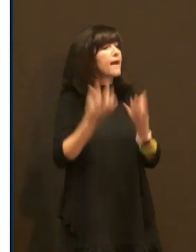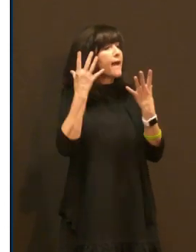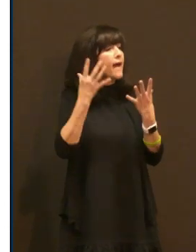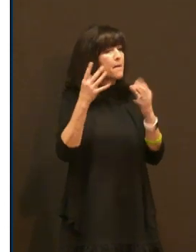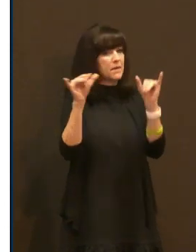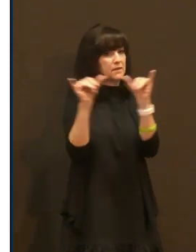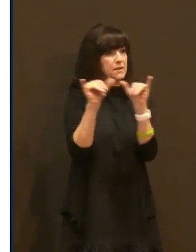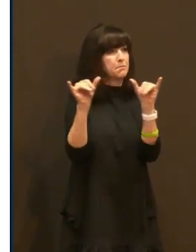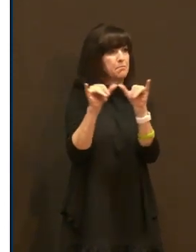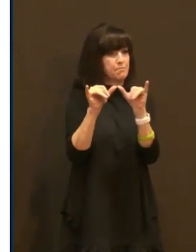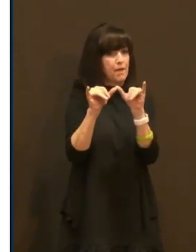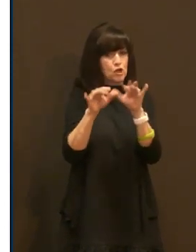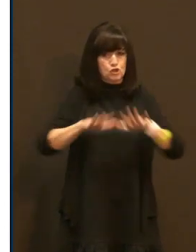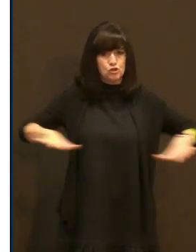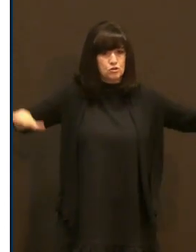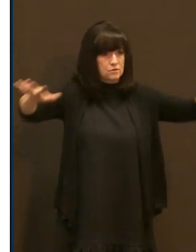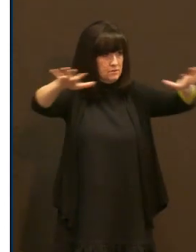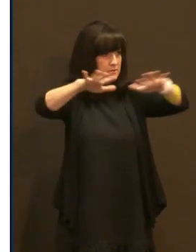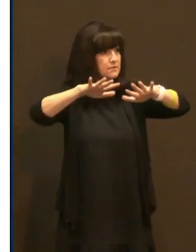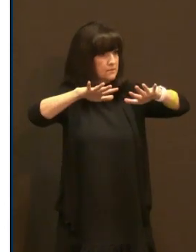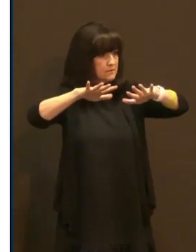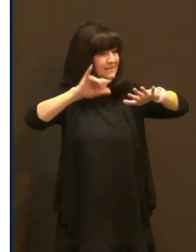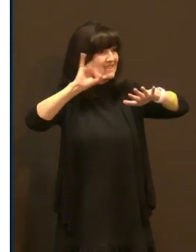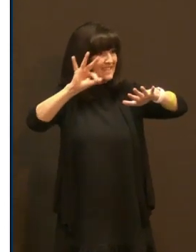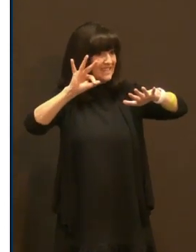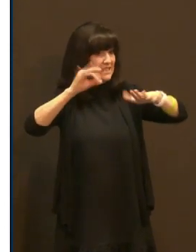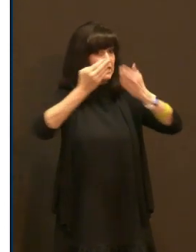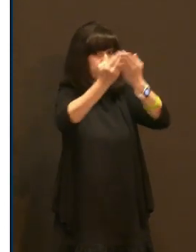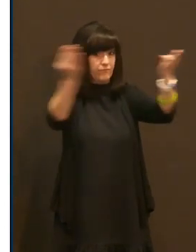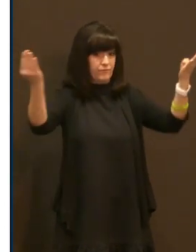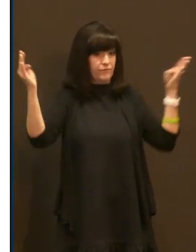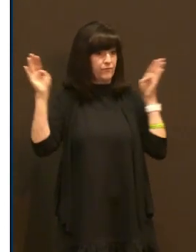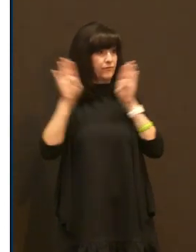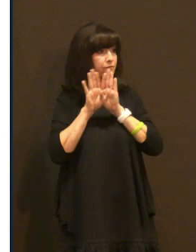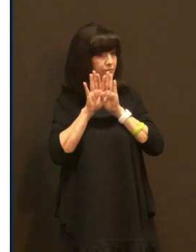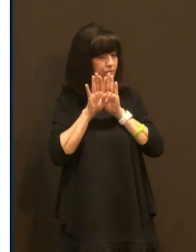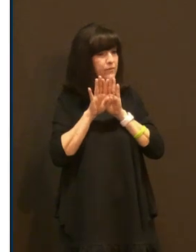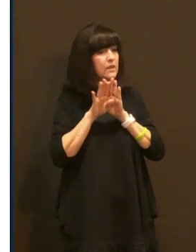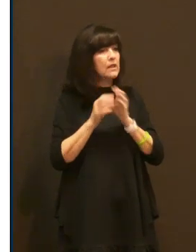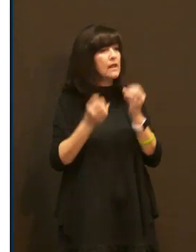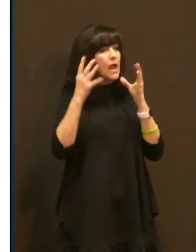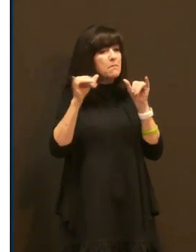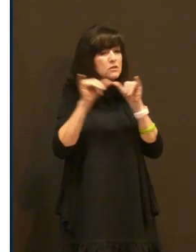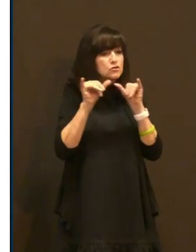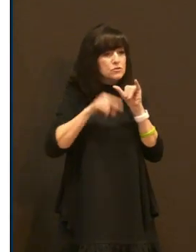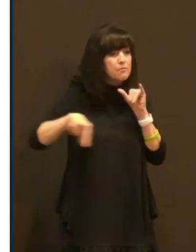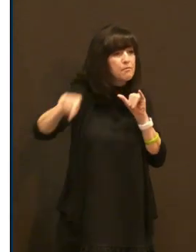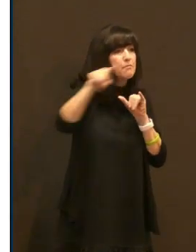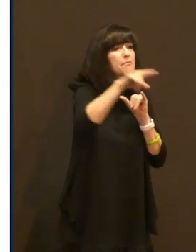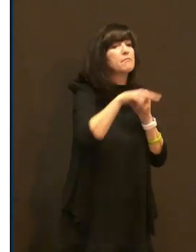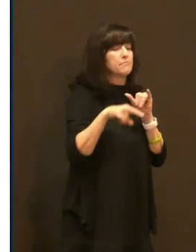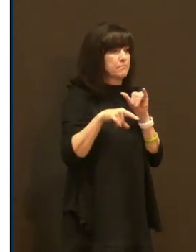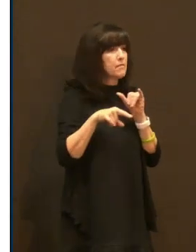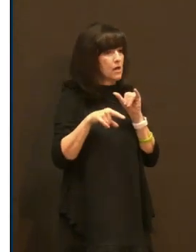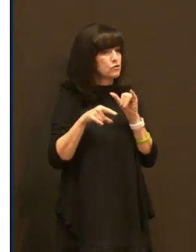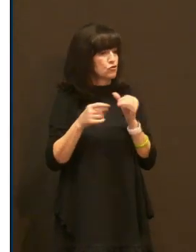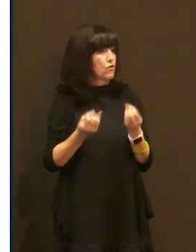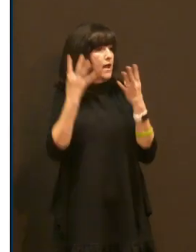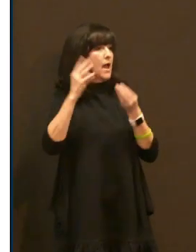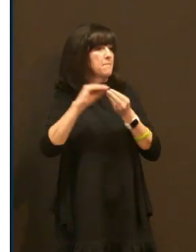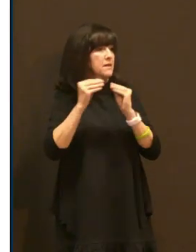of the space inside the enclosed setting. So the new guidance around gatherings is